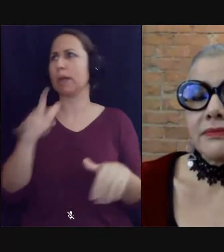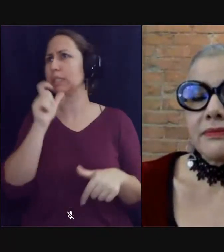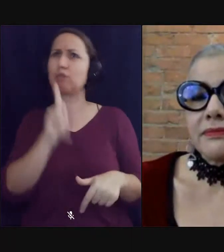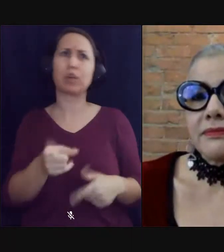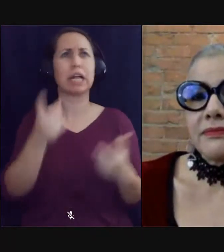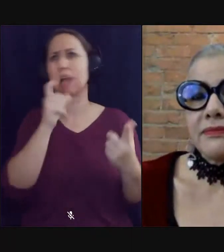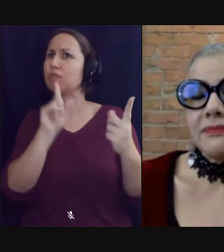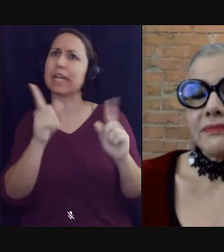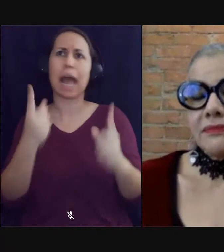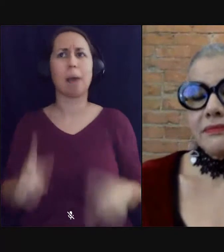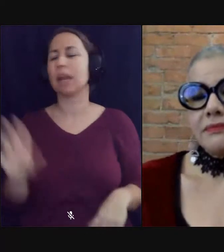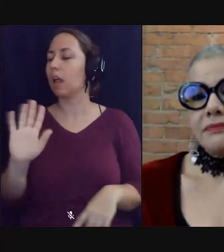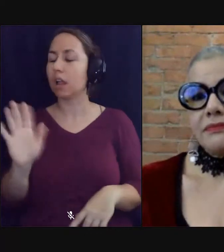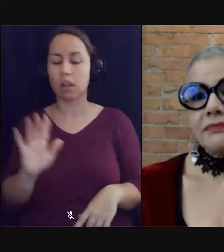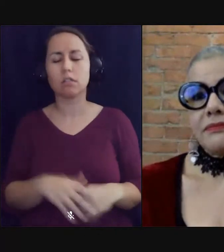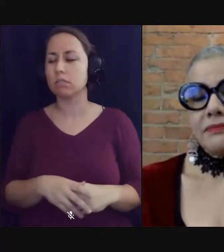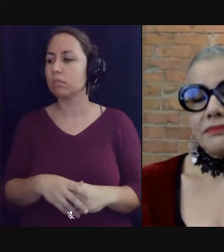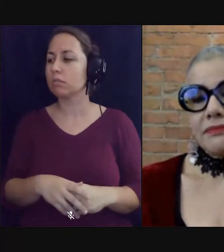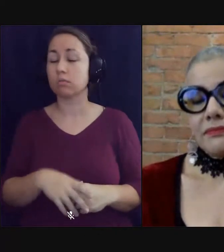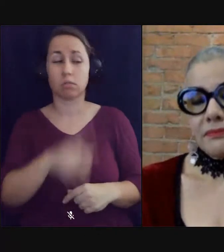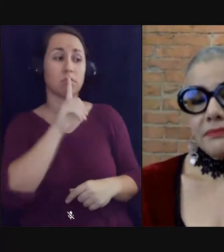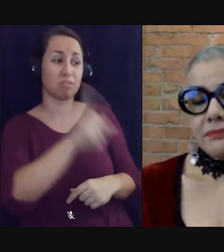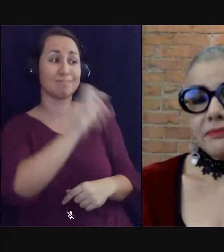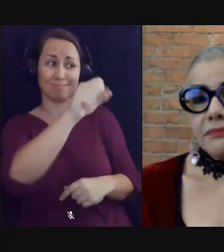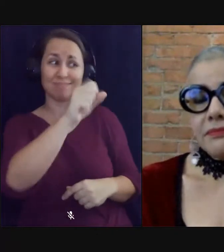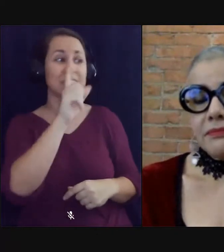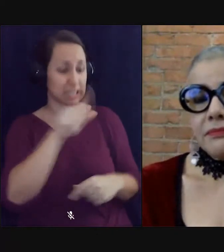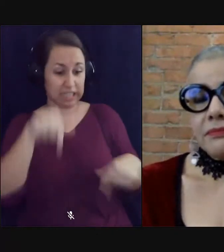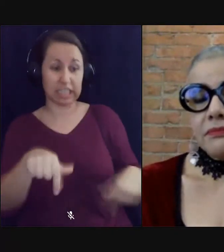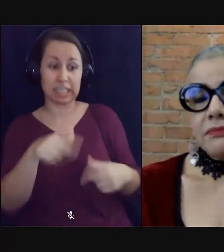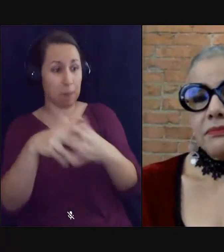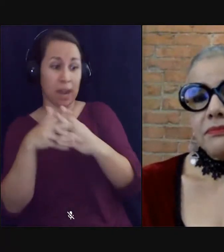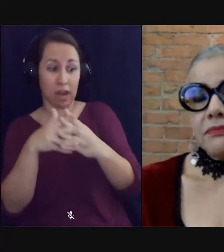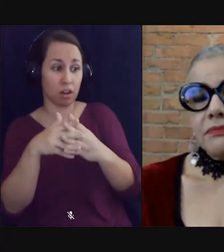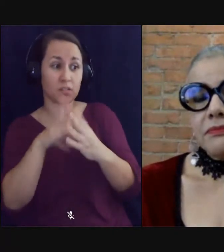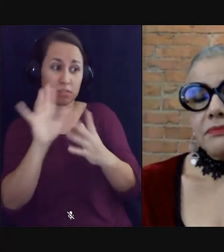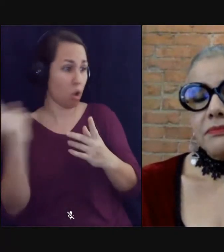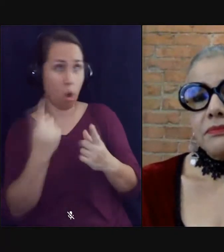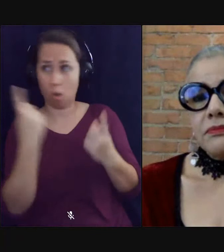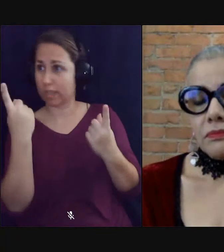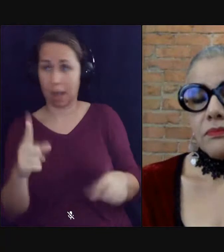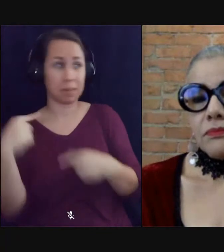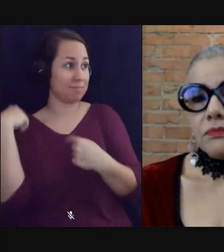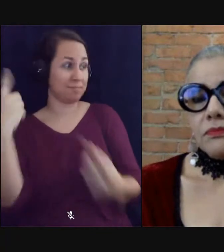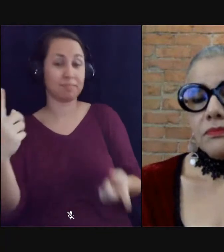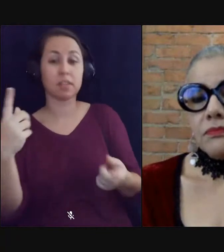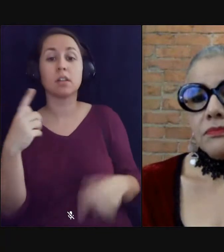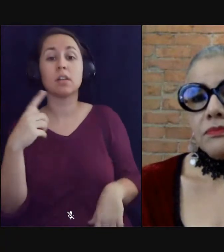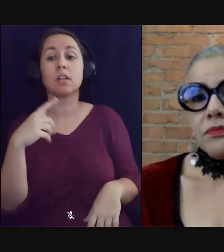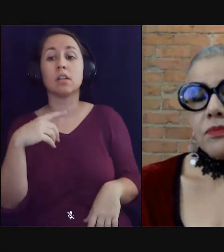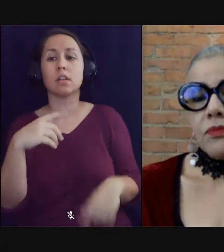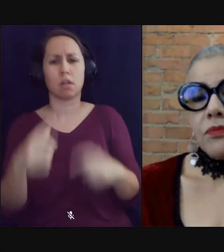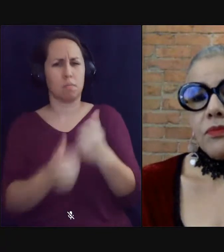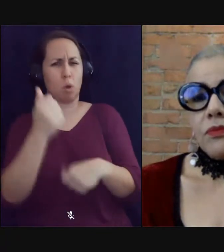Yeah, no, it is America. It always has been. And I think, at the time, the most frustrating thing